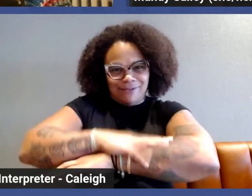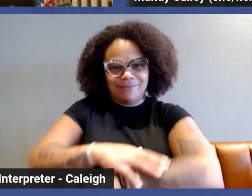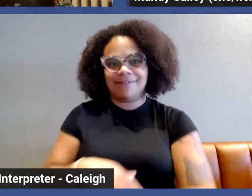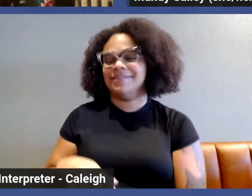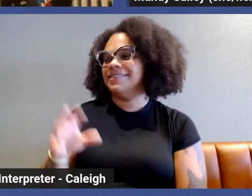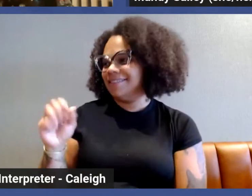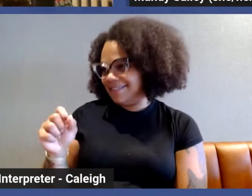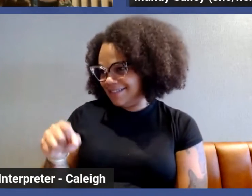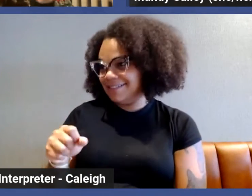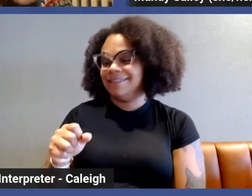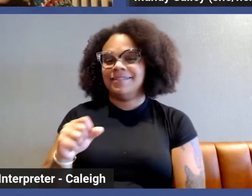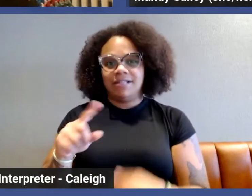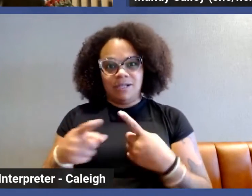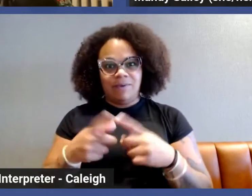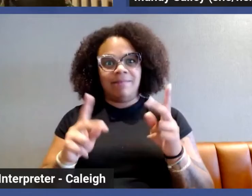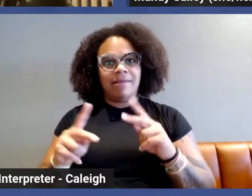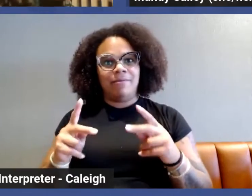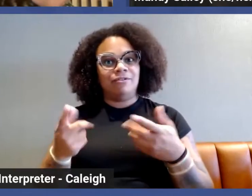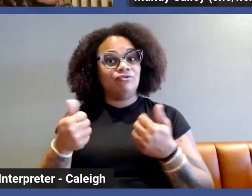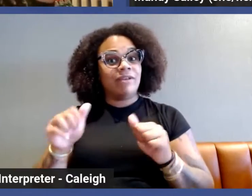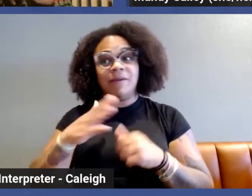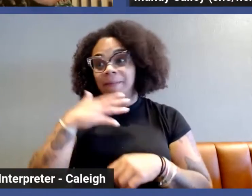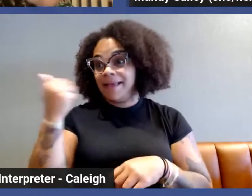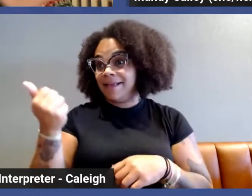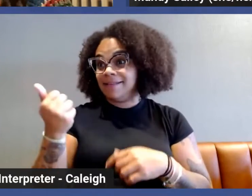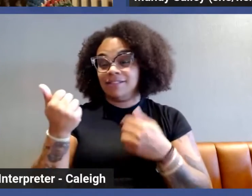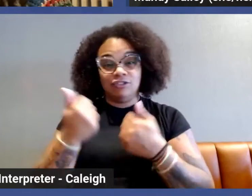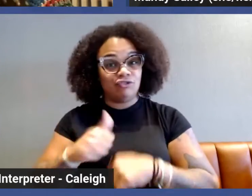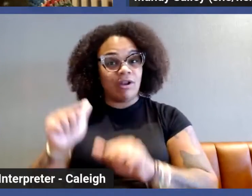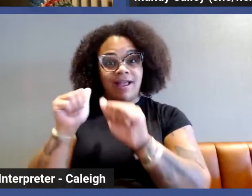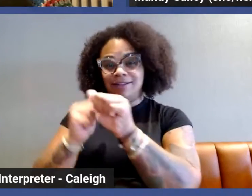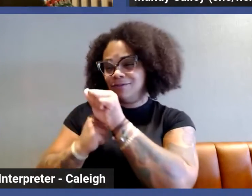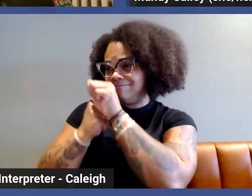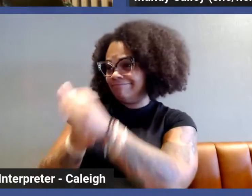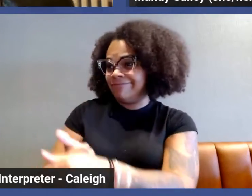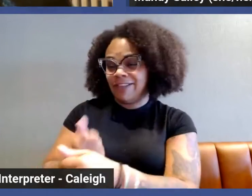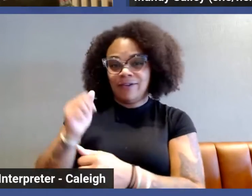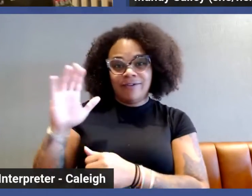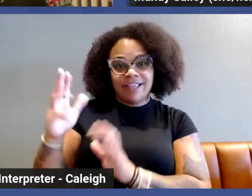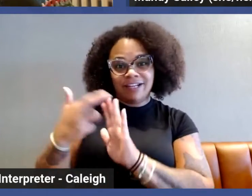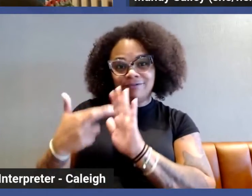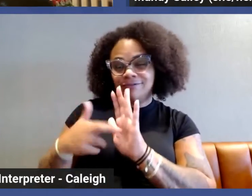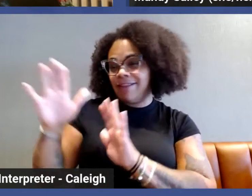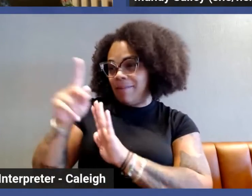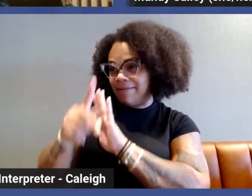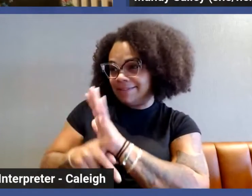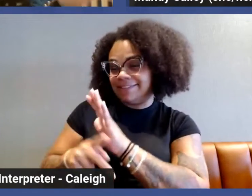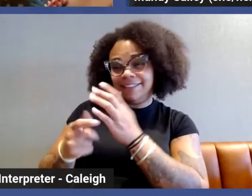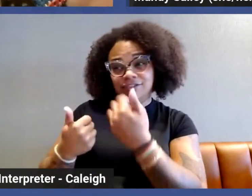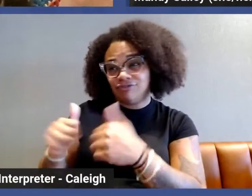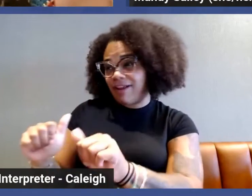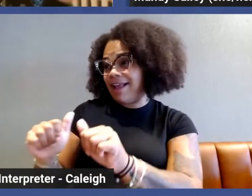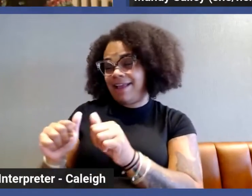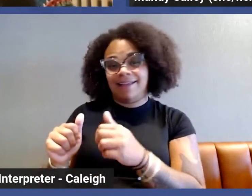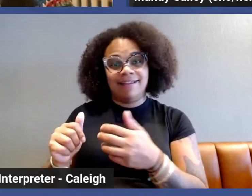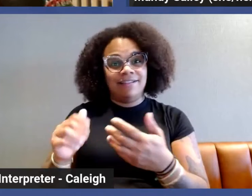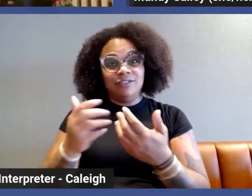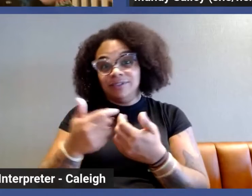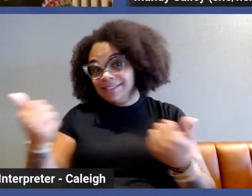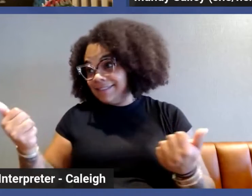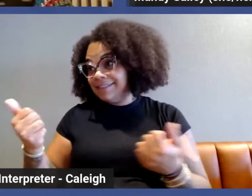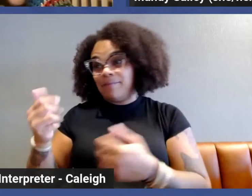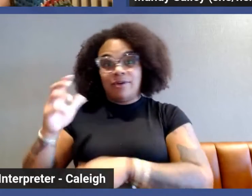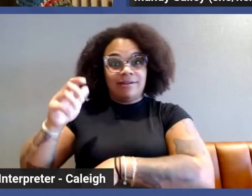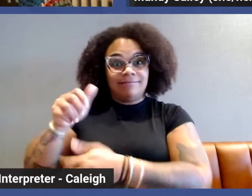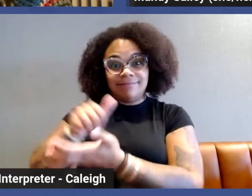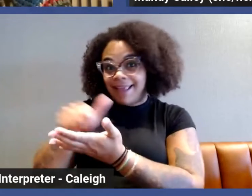when people are doing their very best to absolutely conform to these terms of service, such that you're having completely separate accounts to